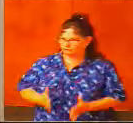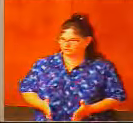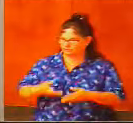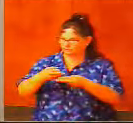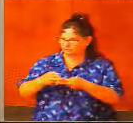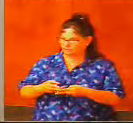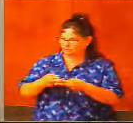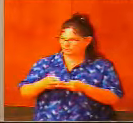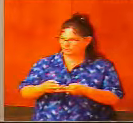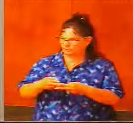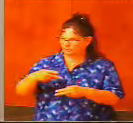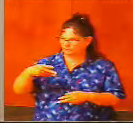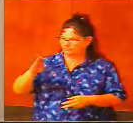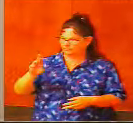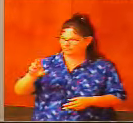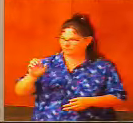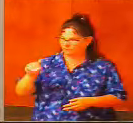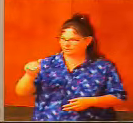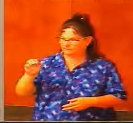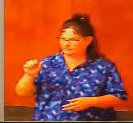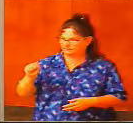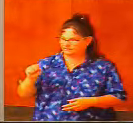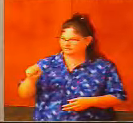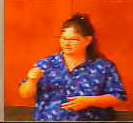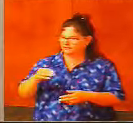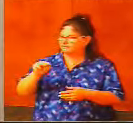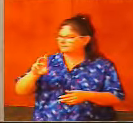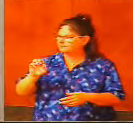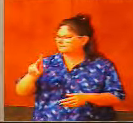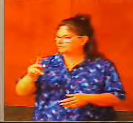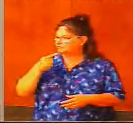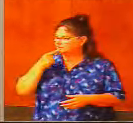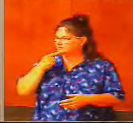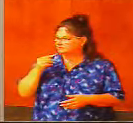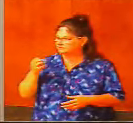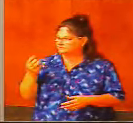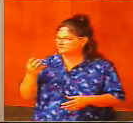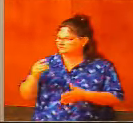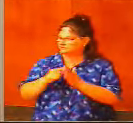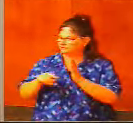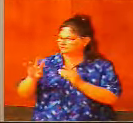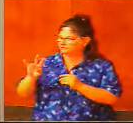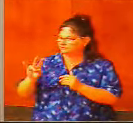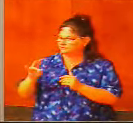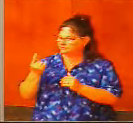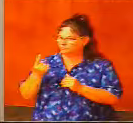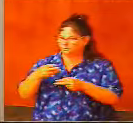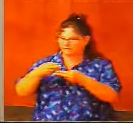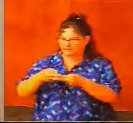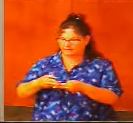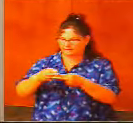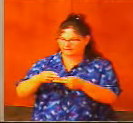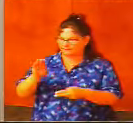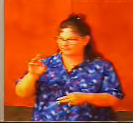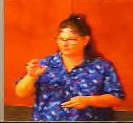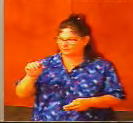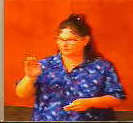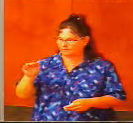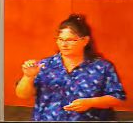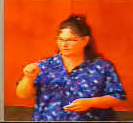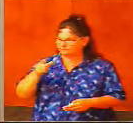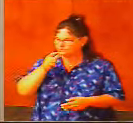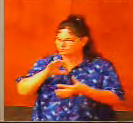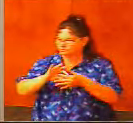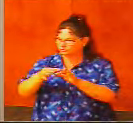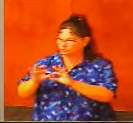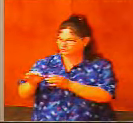Barabbas. Mark says in Mark 15, verse 7, and there was one named Barabbas who was chained with